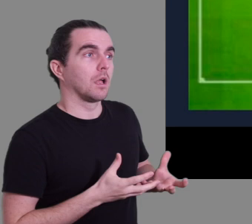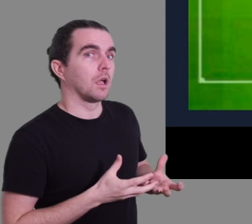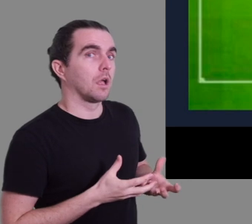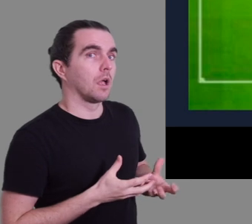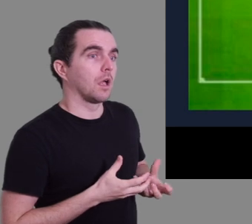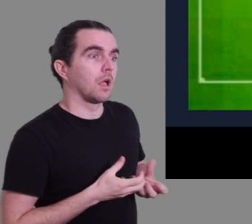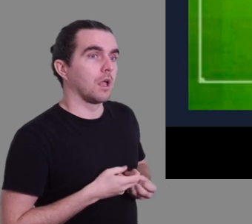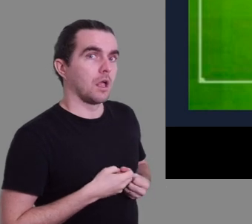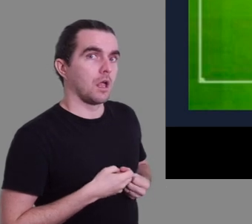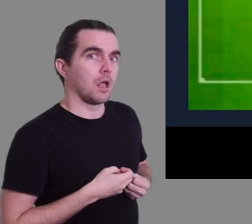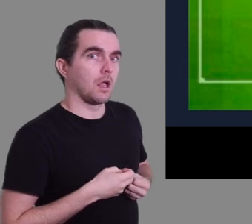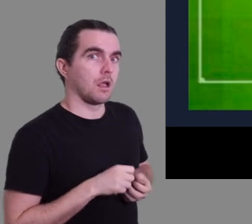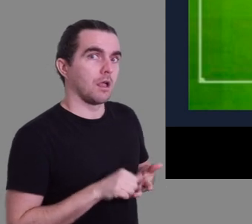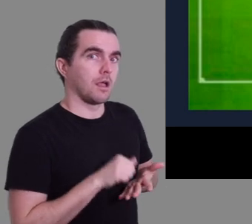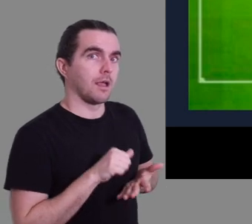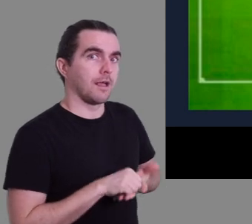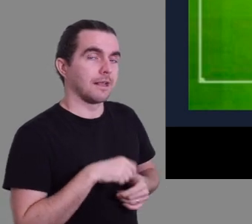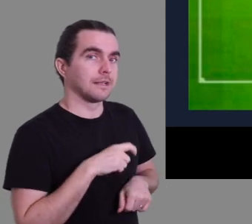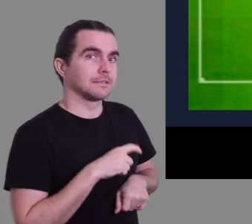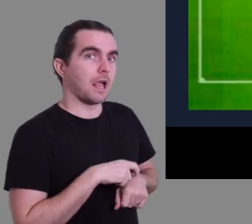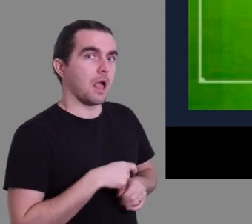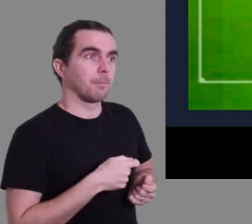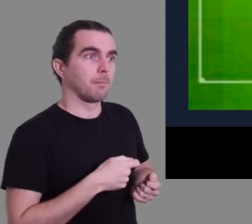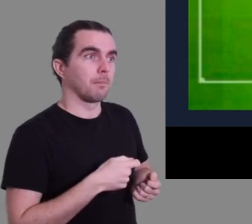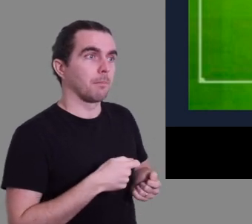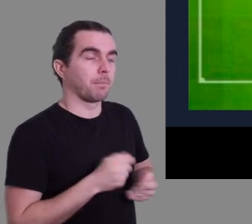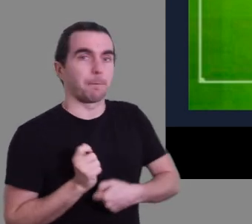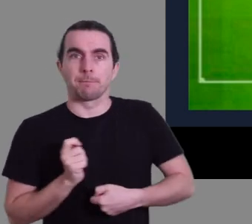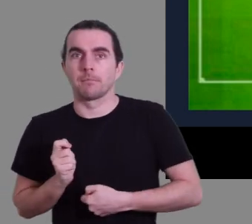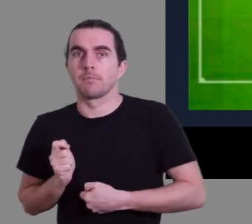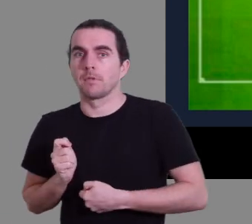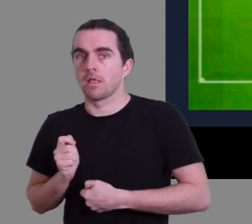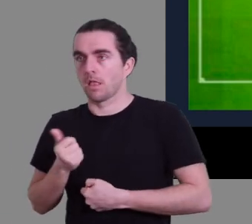as well, then bending it around the defence.